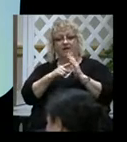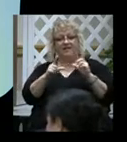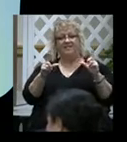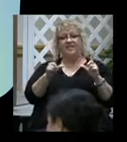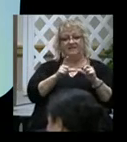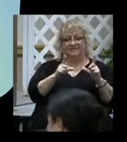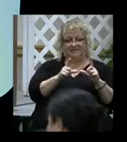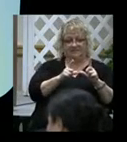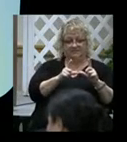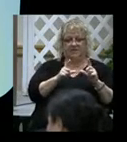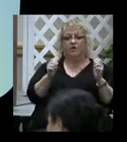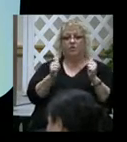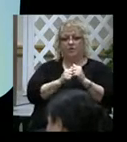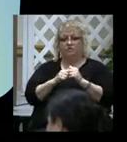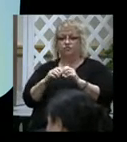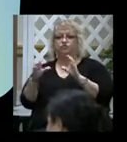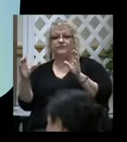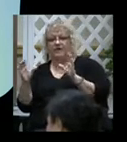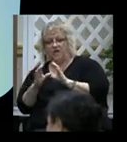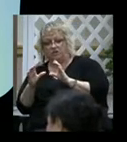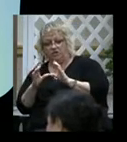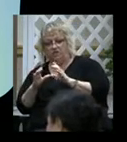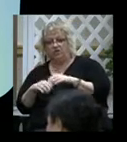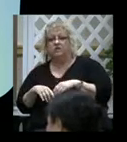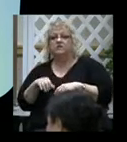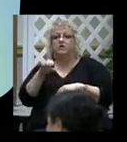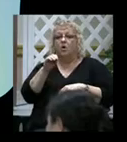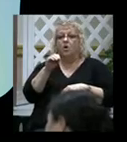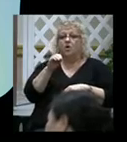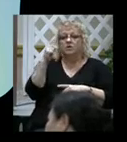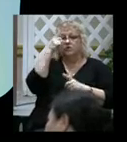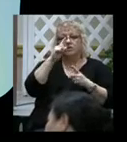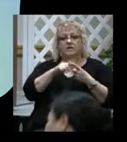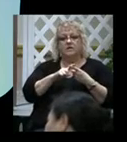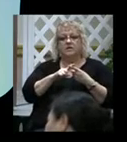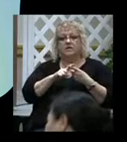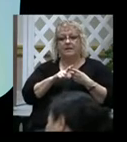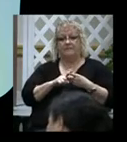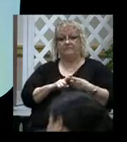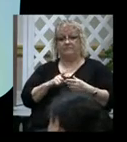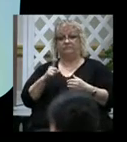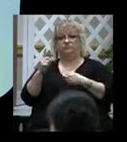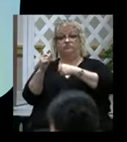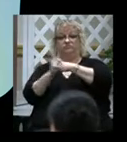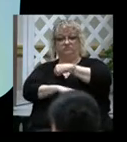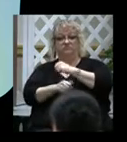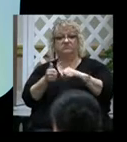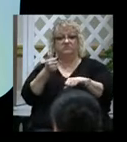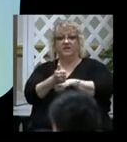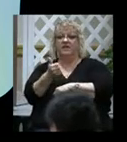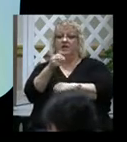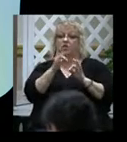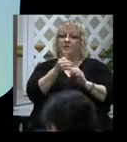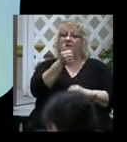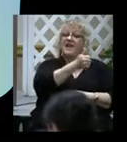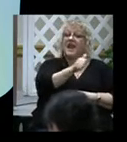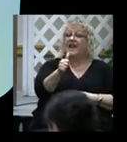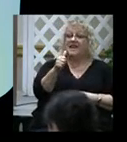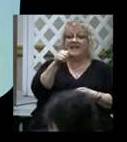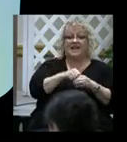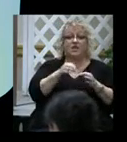licensing along with certification. So it is considered a misdemeanor to actually interpret in any